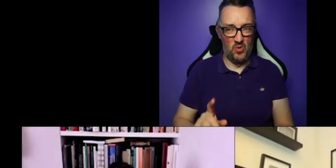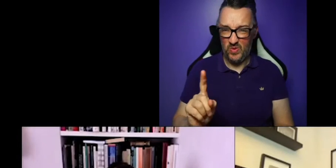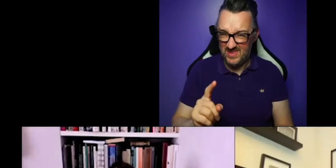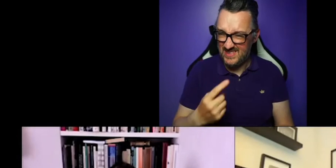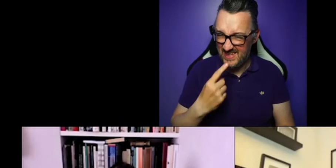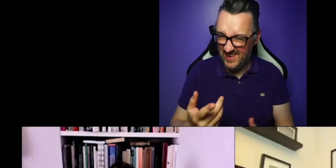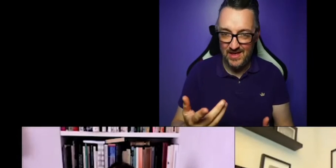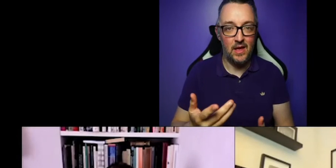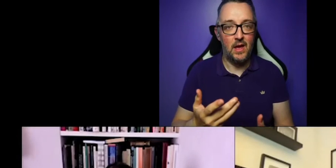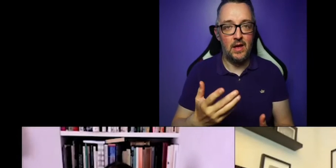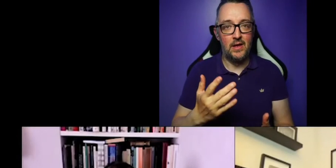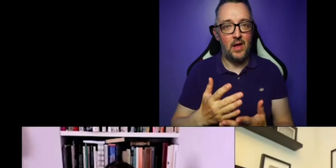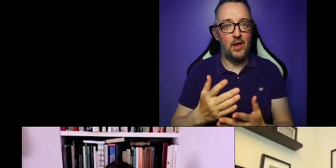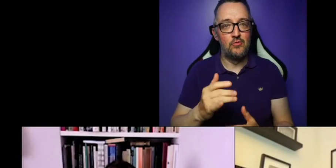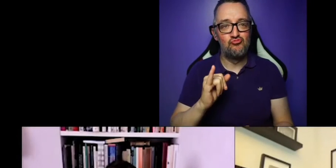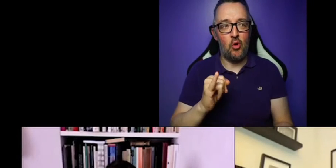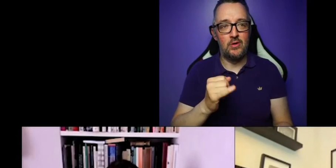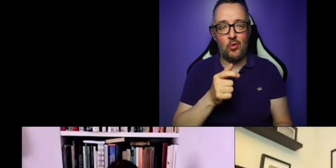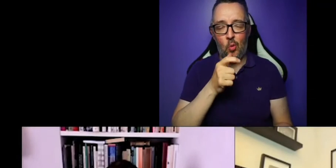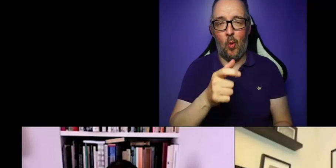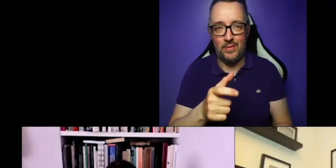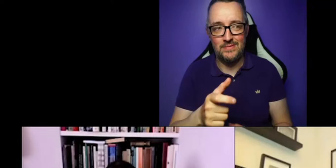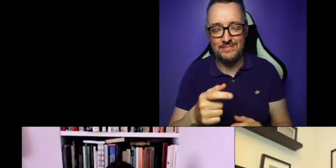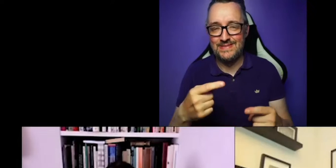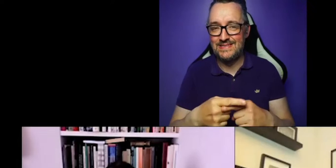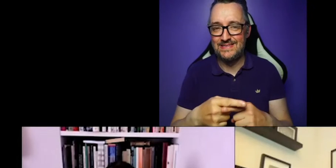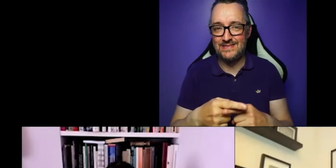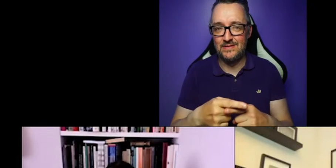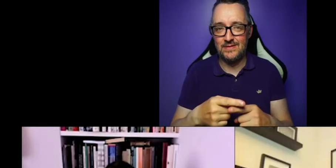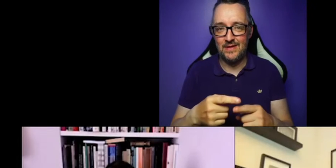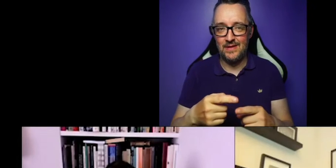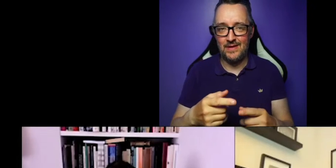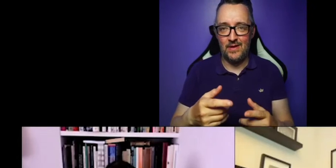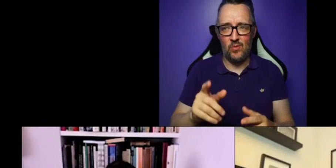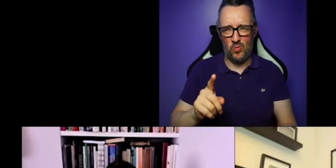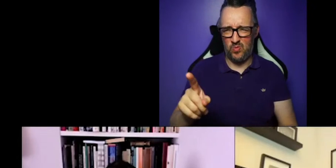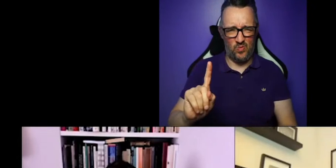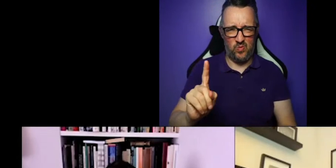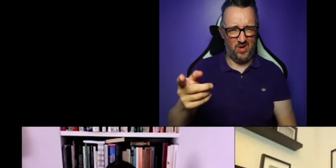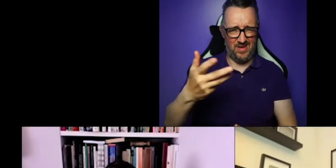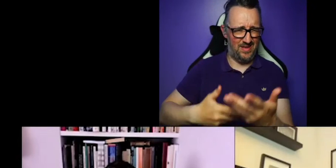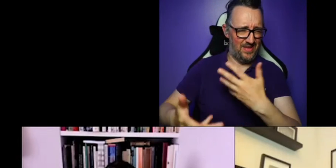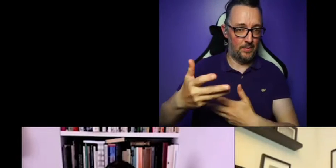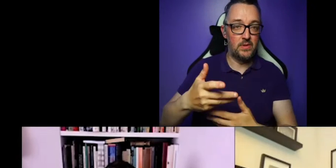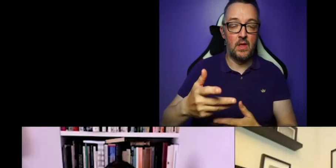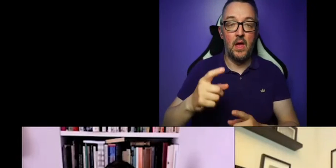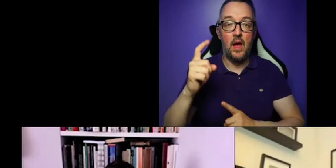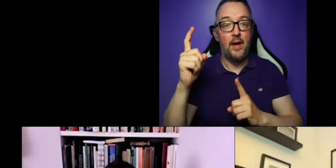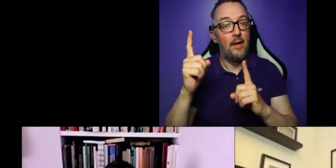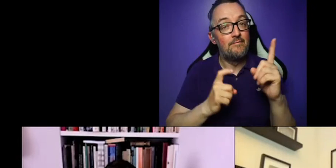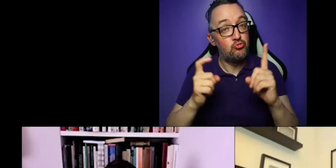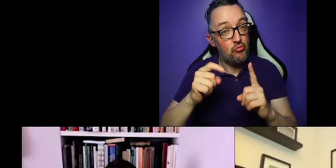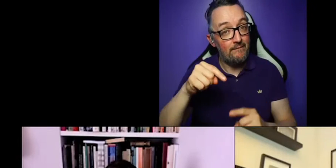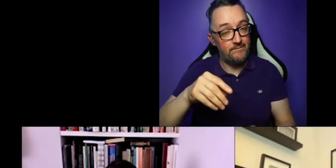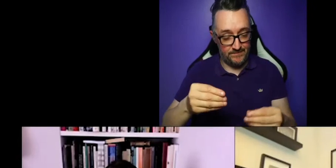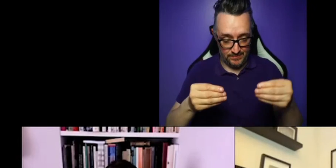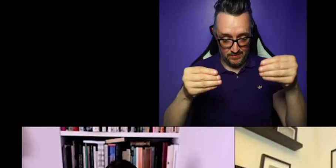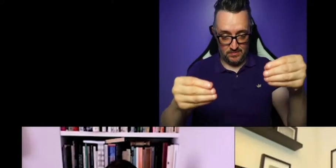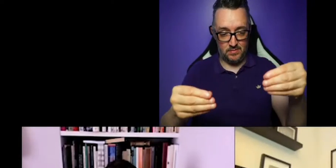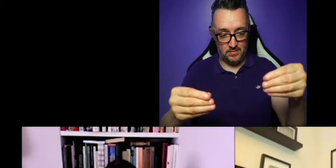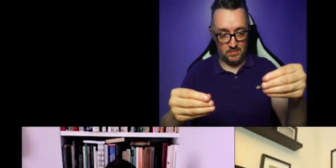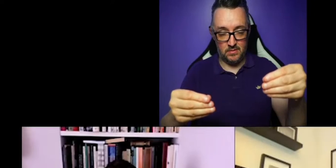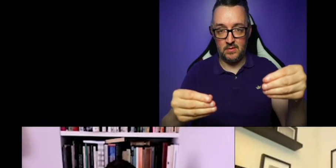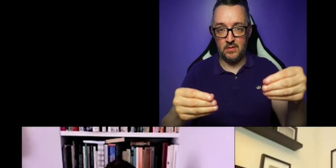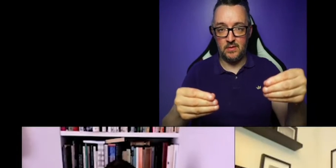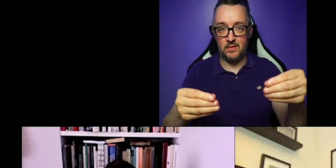oh, what, you know, that's a missed time, or that comment doesn't chime with me, what's she on about? Yeah. Whereas with a photograph, you're